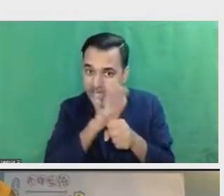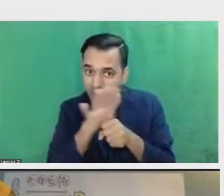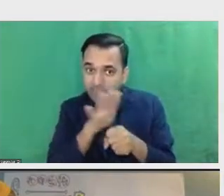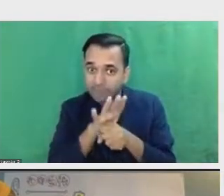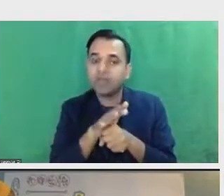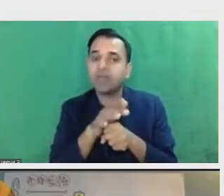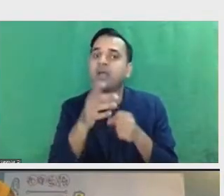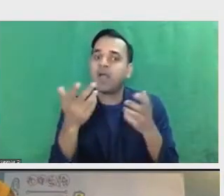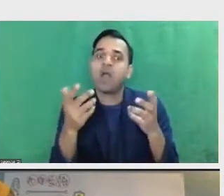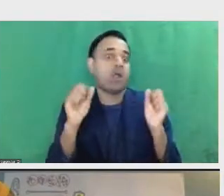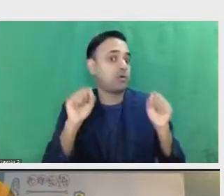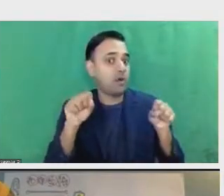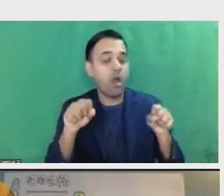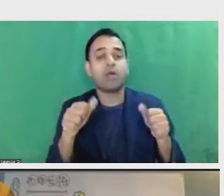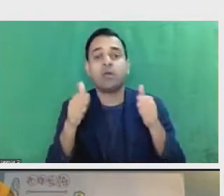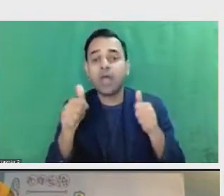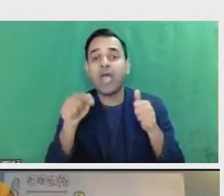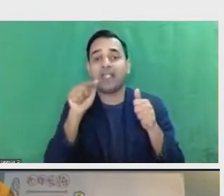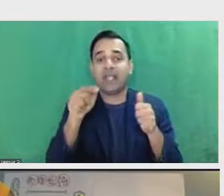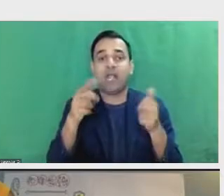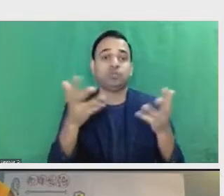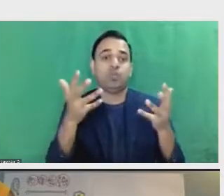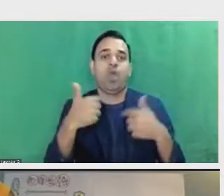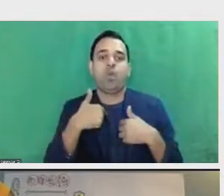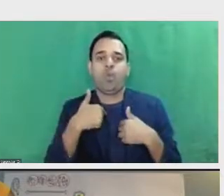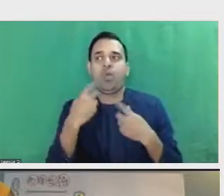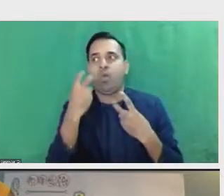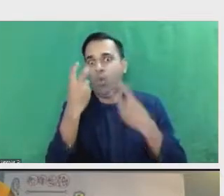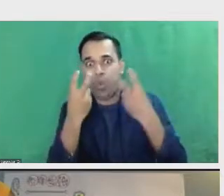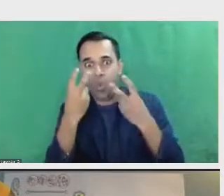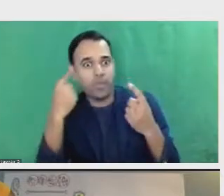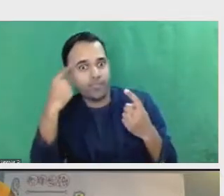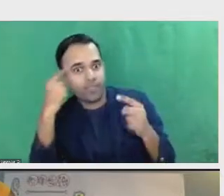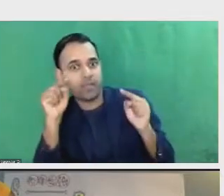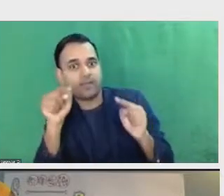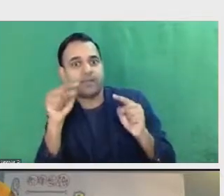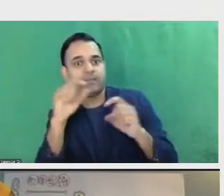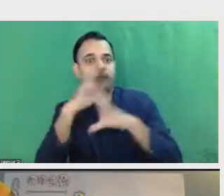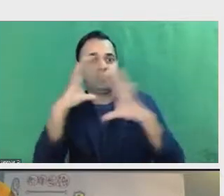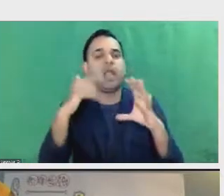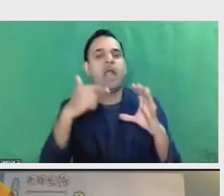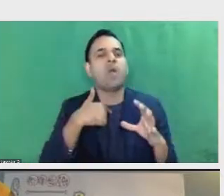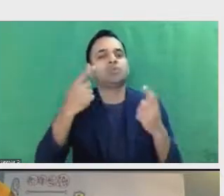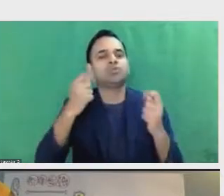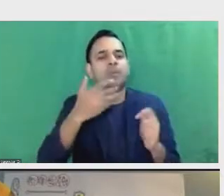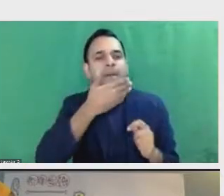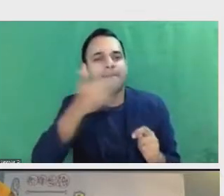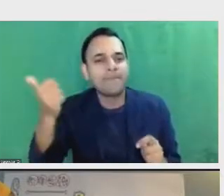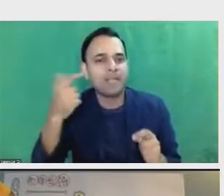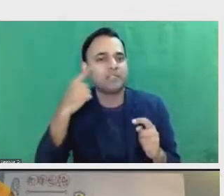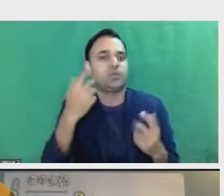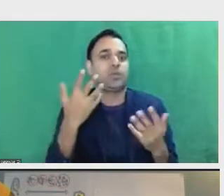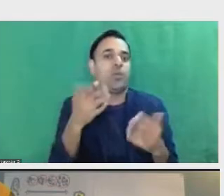with Francis and with the team, but we're waiting for you to tell us how we can make that better. That's a very important part. And